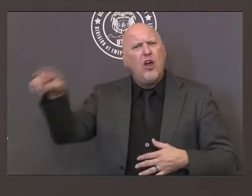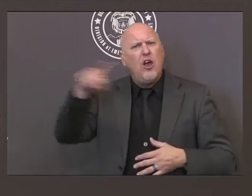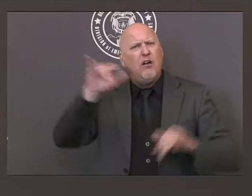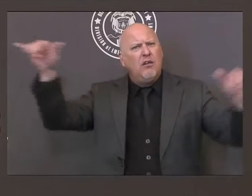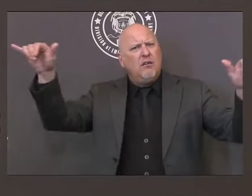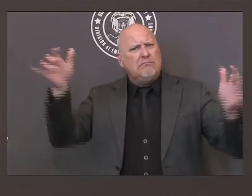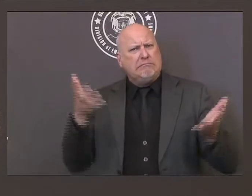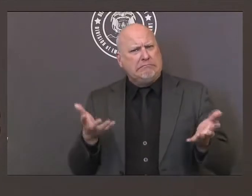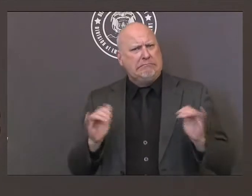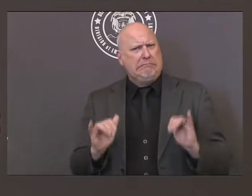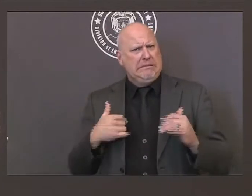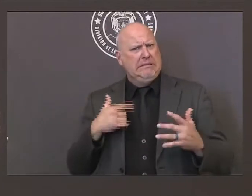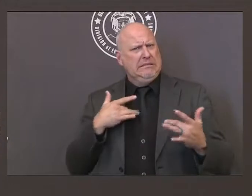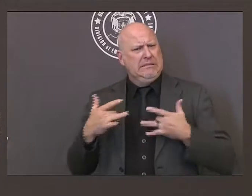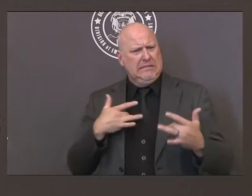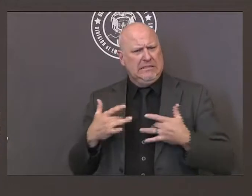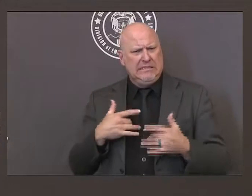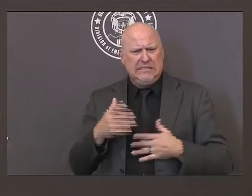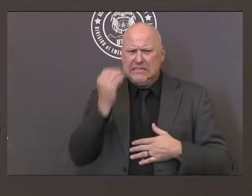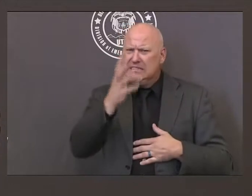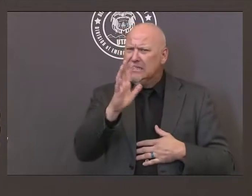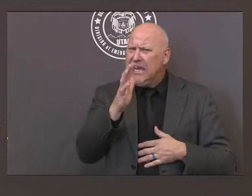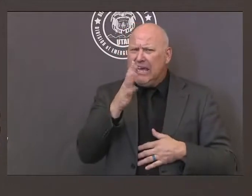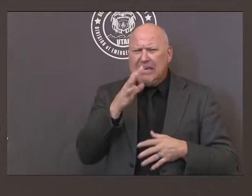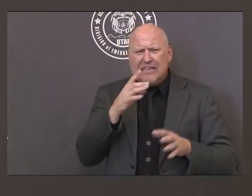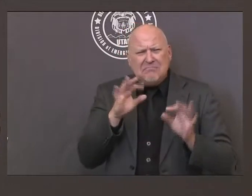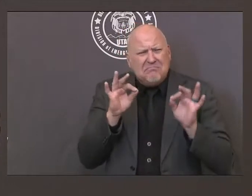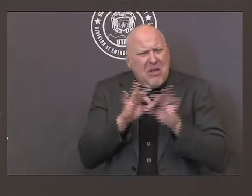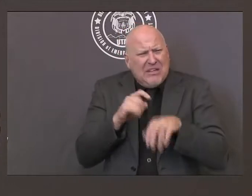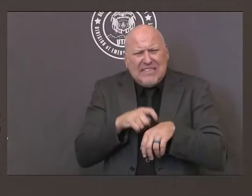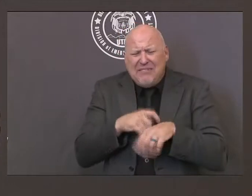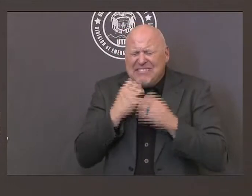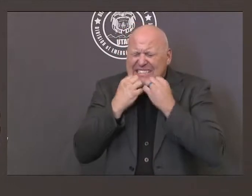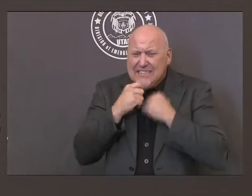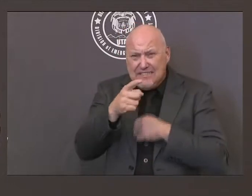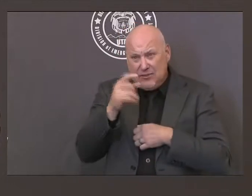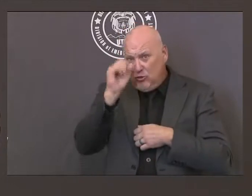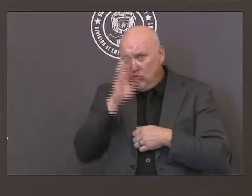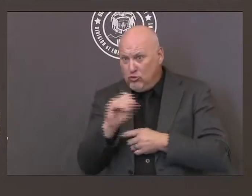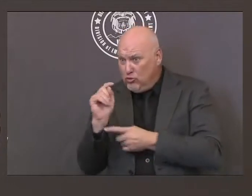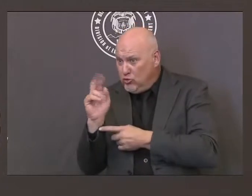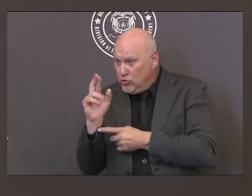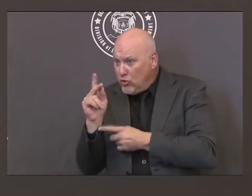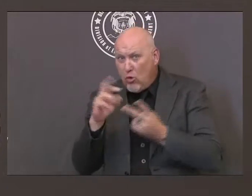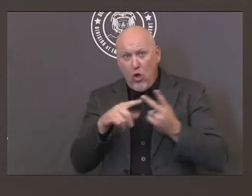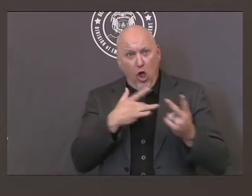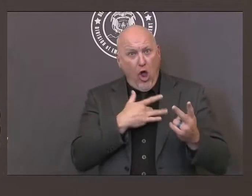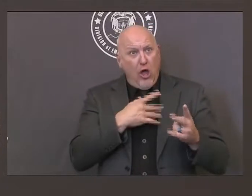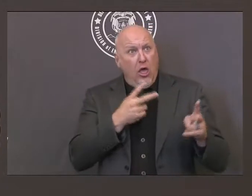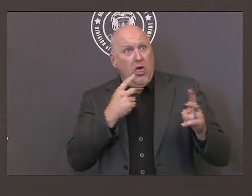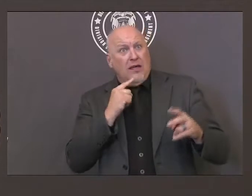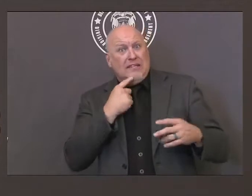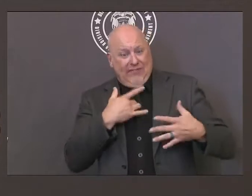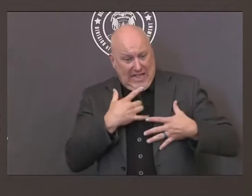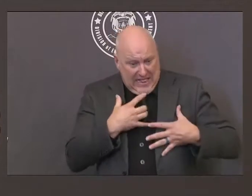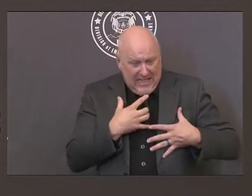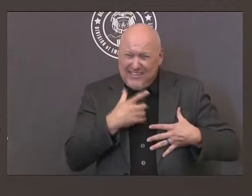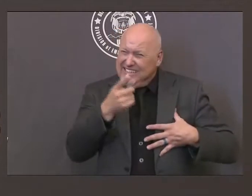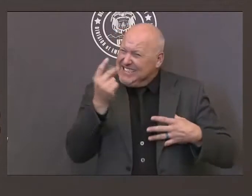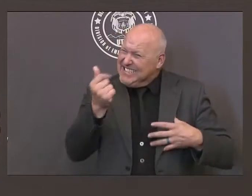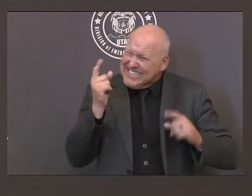our hospitals are safe. We're ready to care for you. Don't delay care for these life-threatening conditions. There have been many